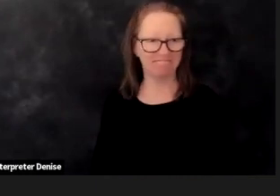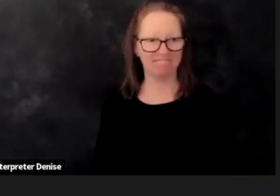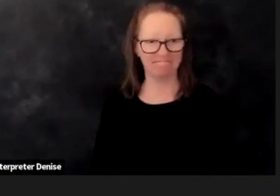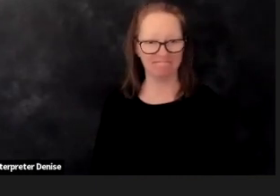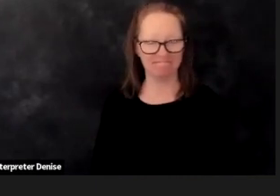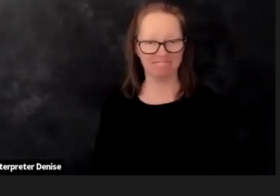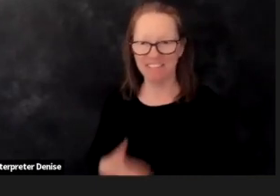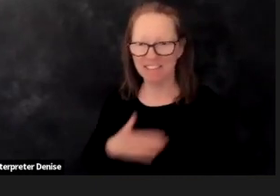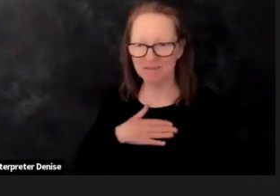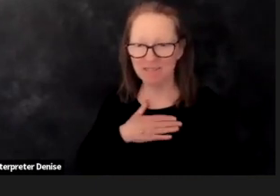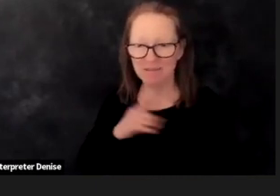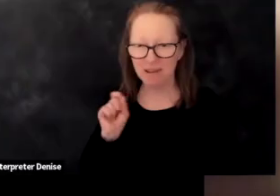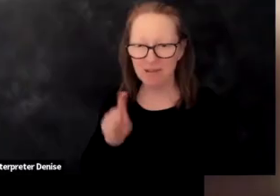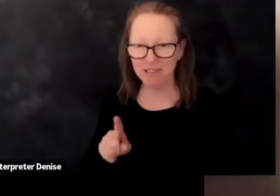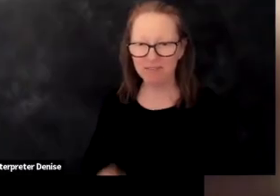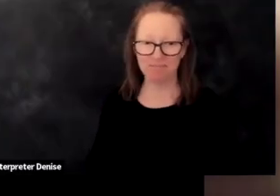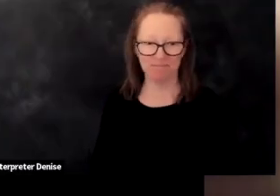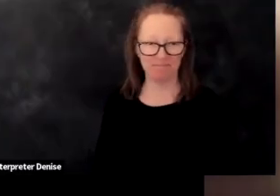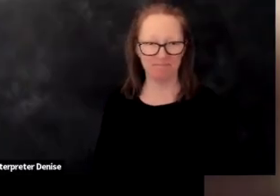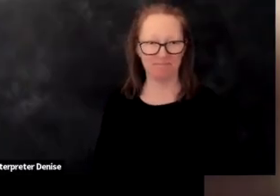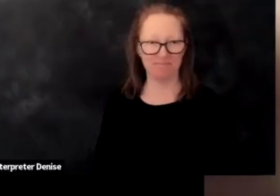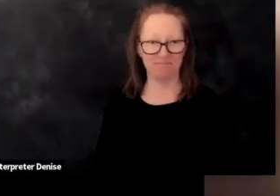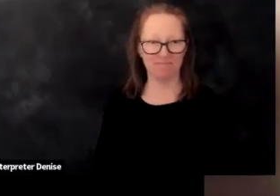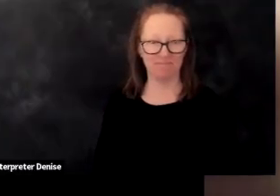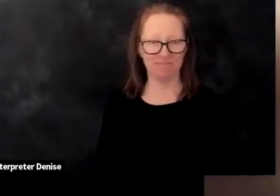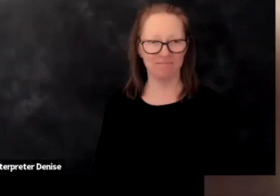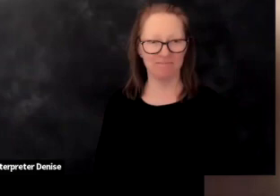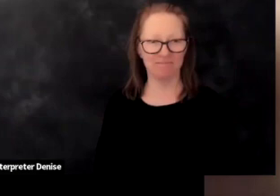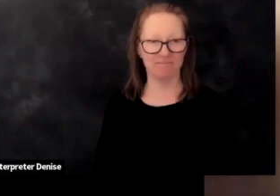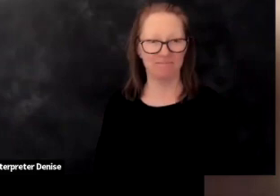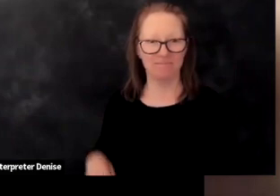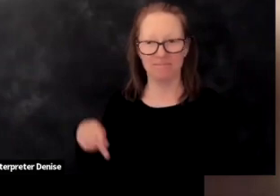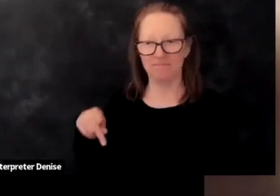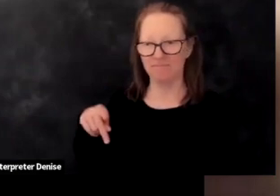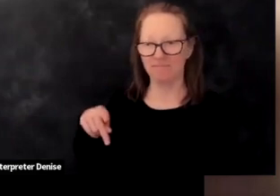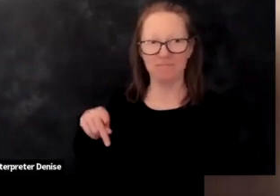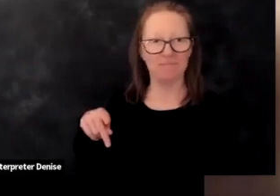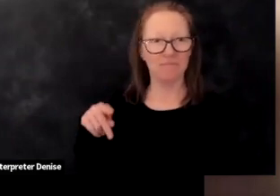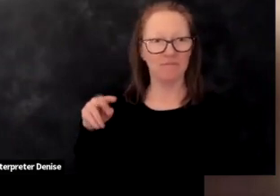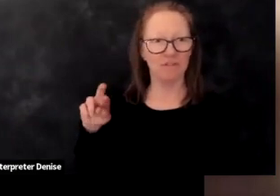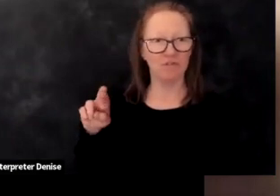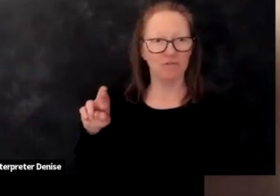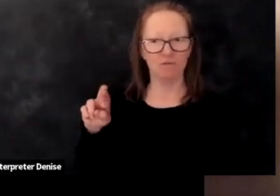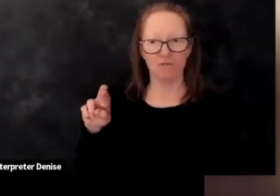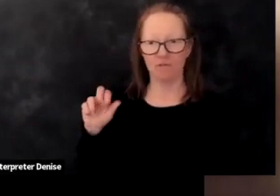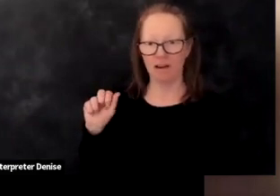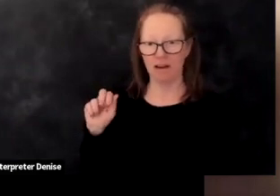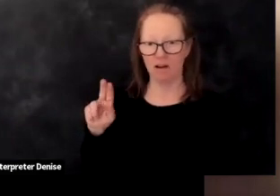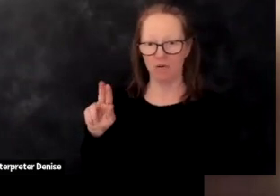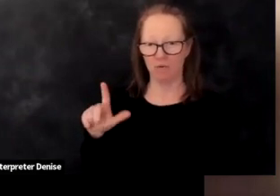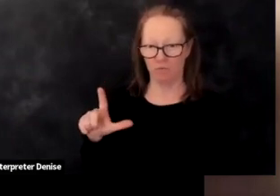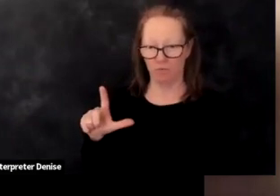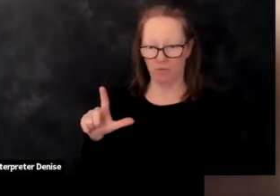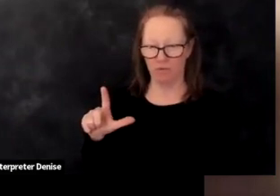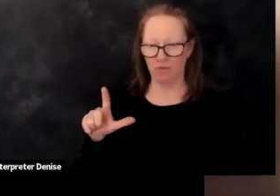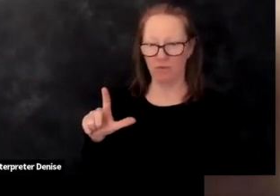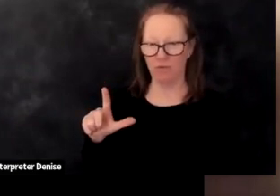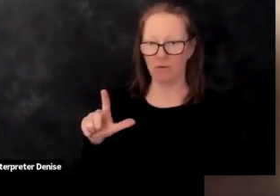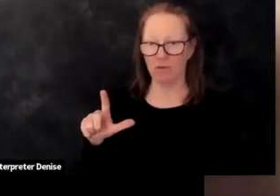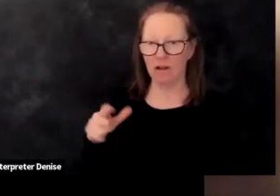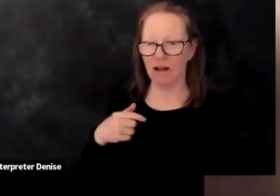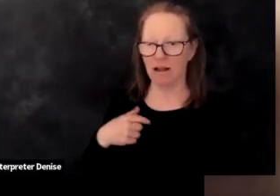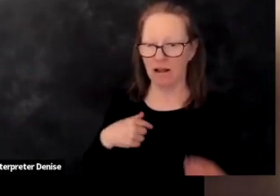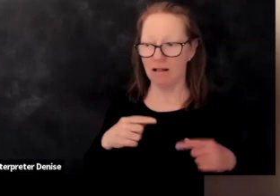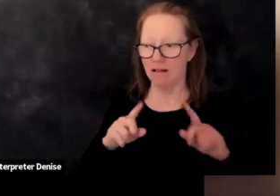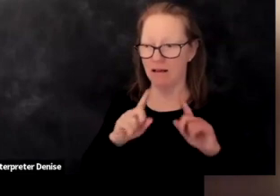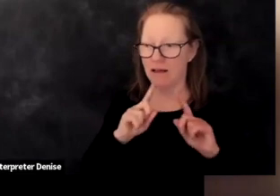That's my question. Oh, Dan, I could take the answer, I think. So the objective is it will